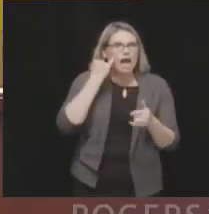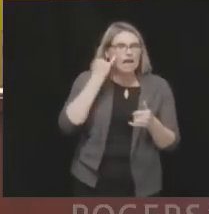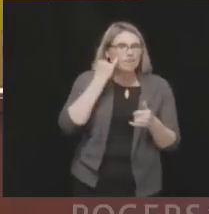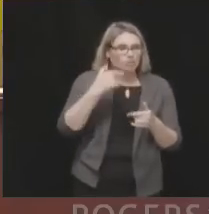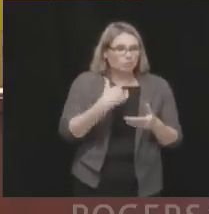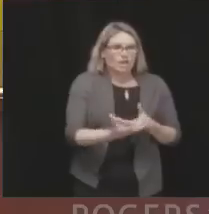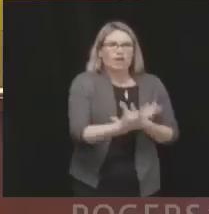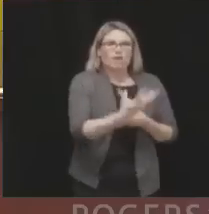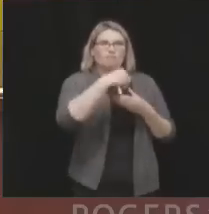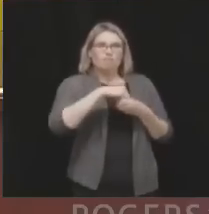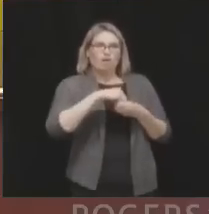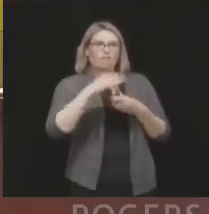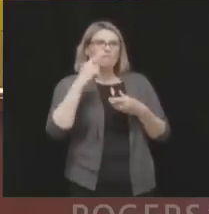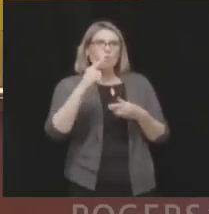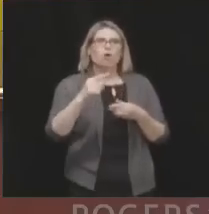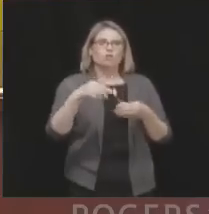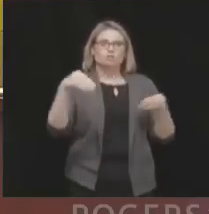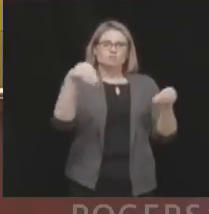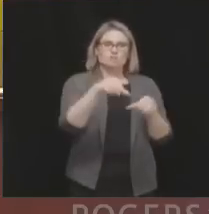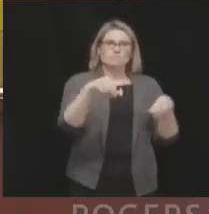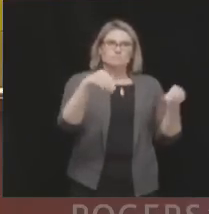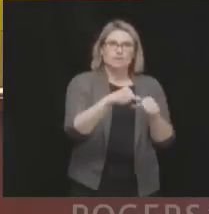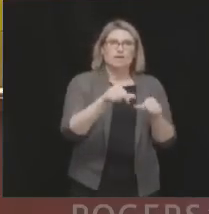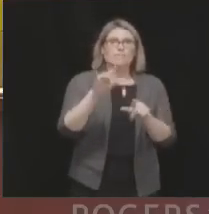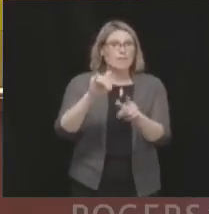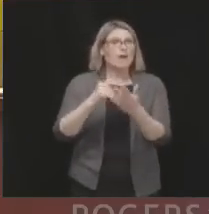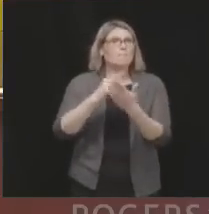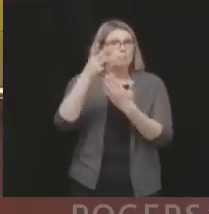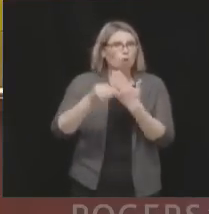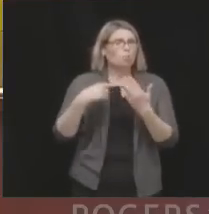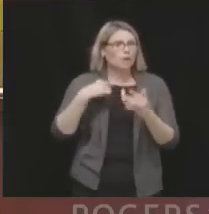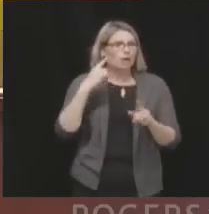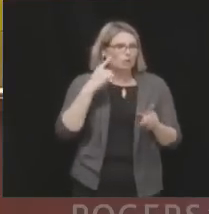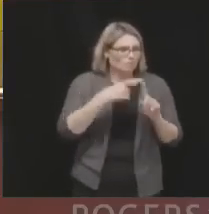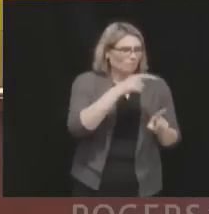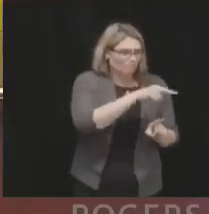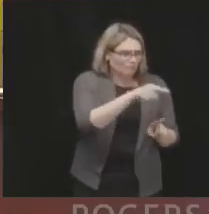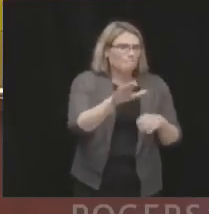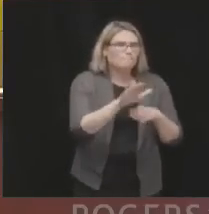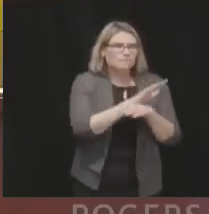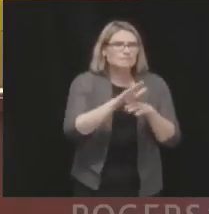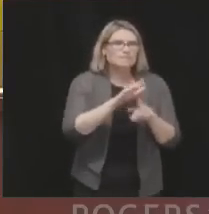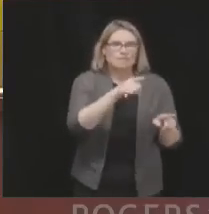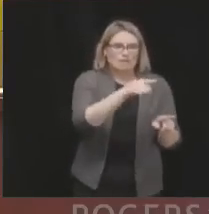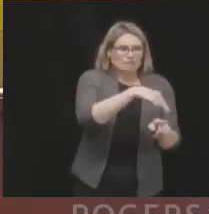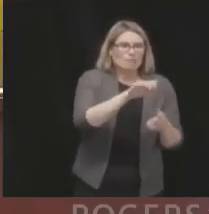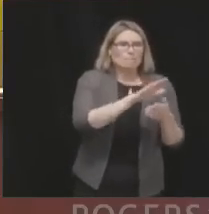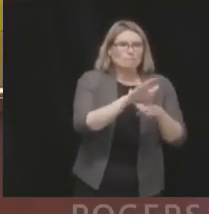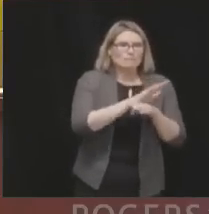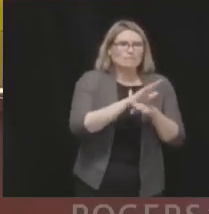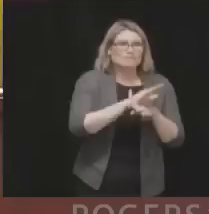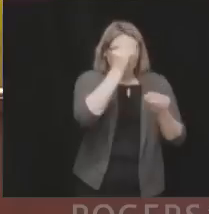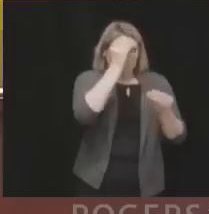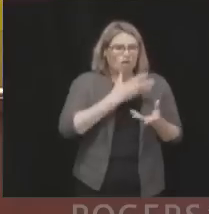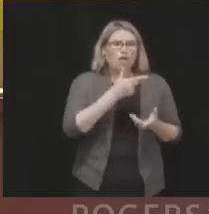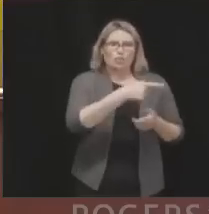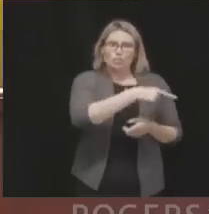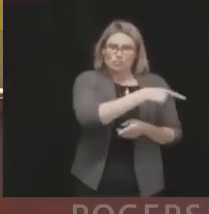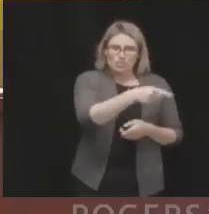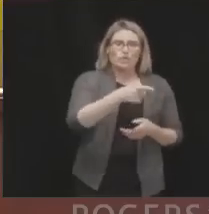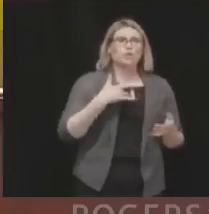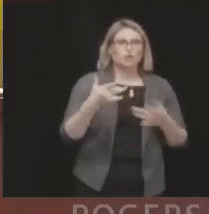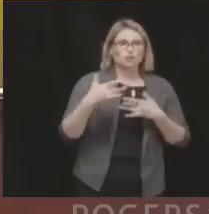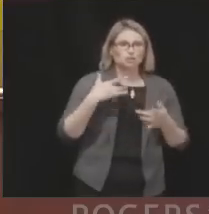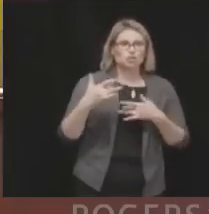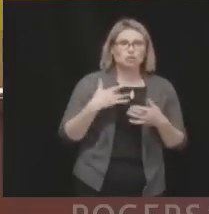business community. There seems to be a need in the business community, and we'll continue to evaluate each business to ensure that the right measures go in the right place, but